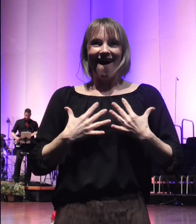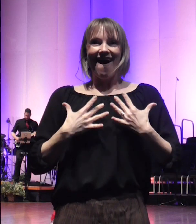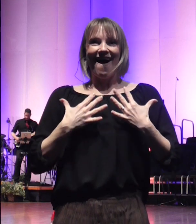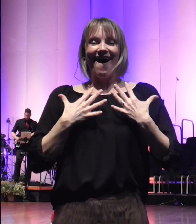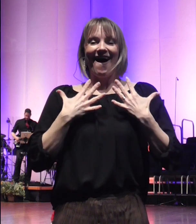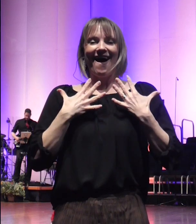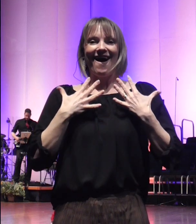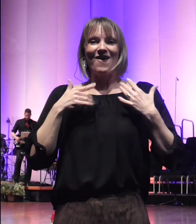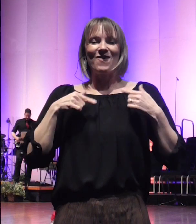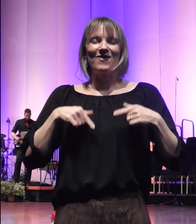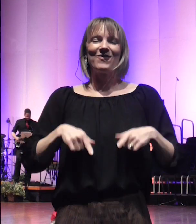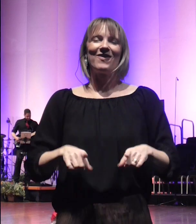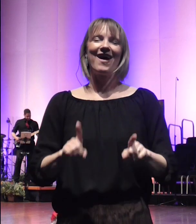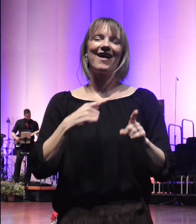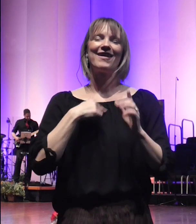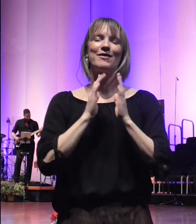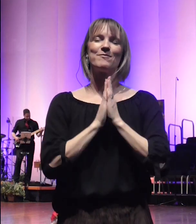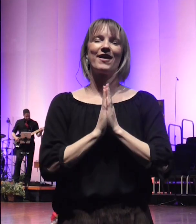I